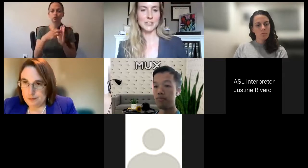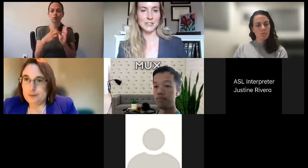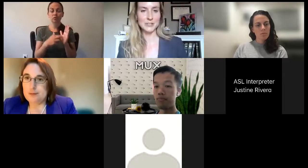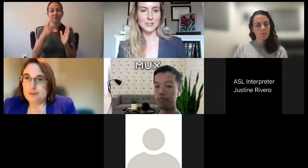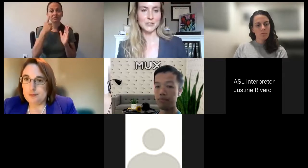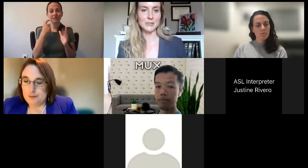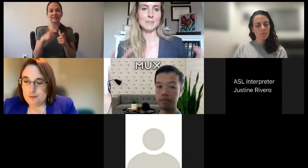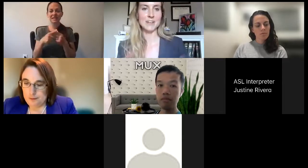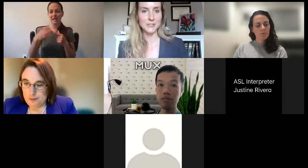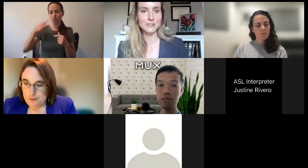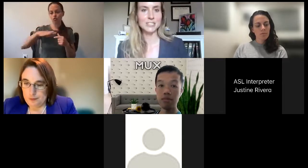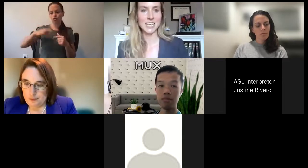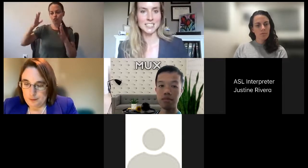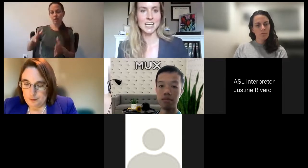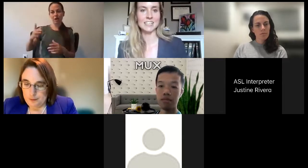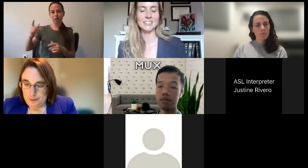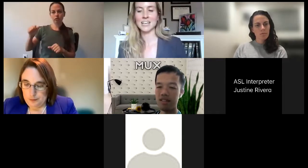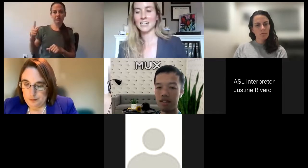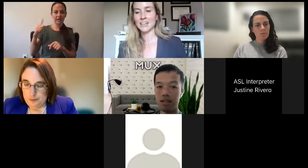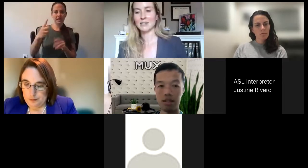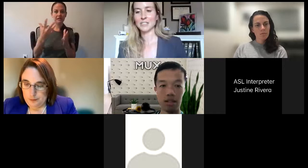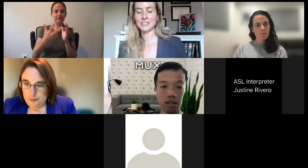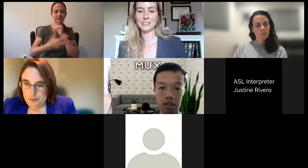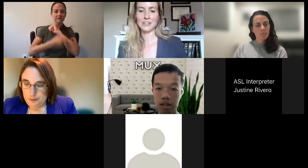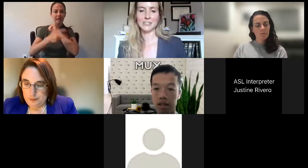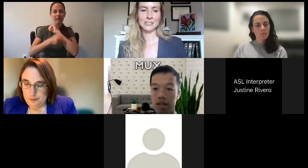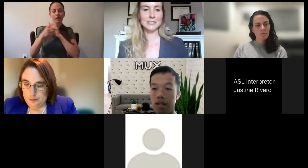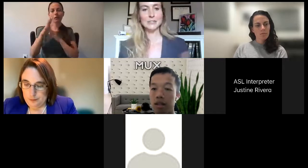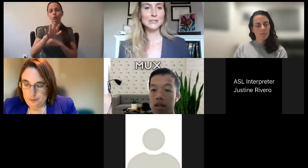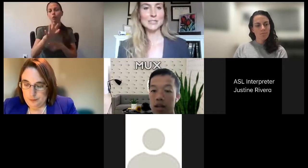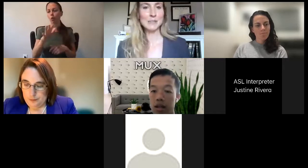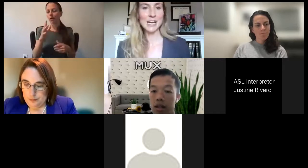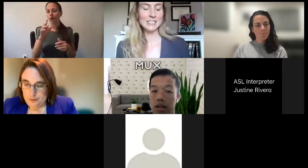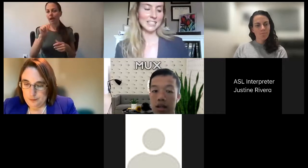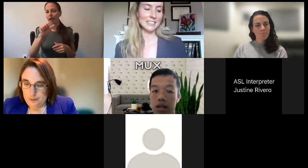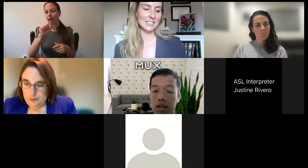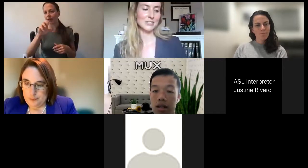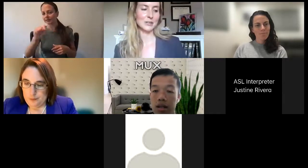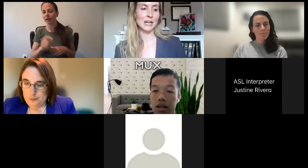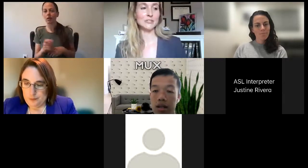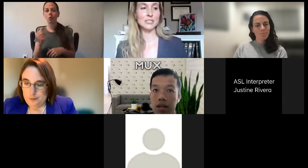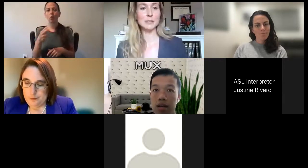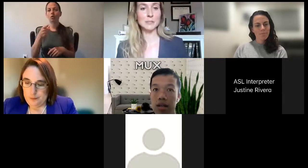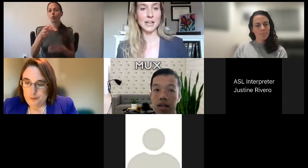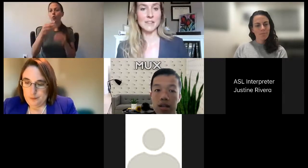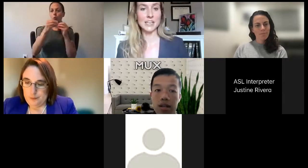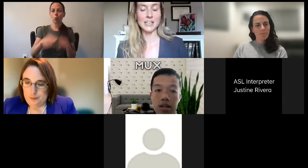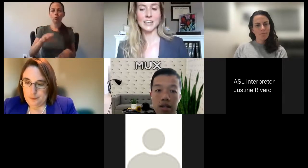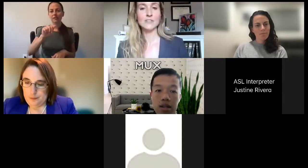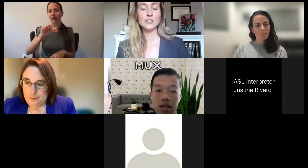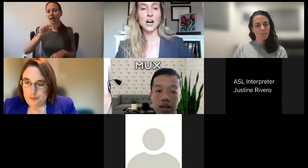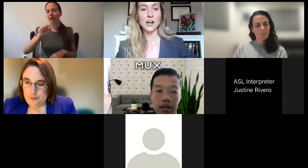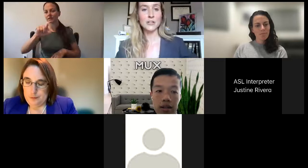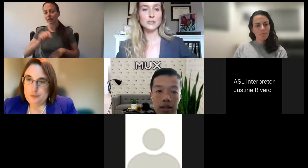allow creditors to come after those assets. It could allow you to lose some assets. And so I would just keep in mind